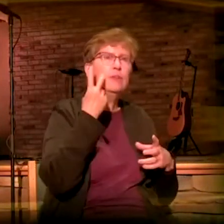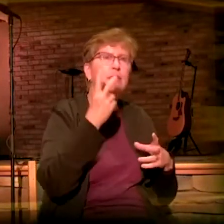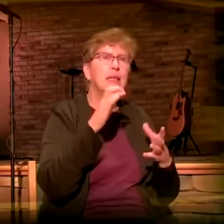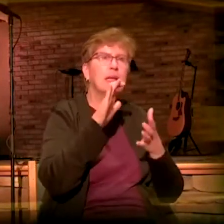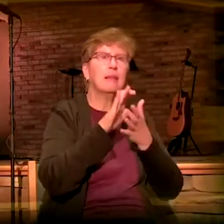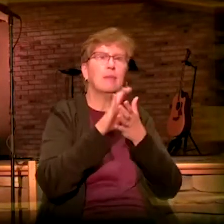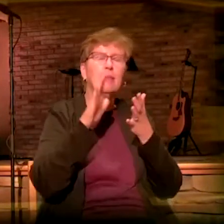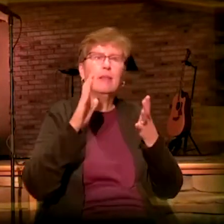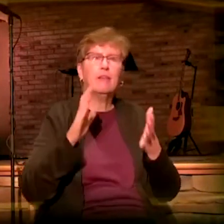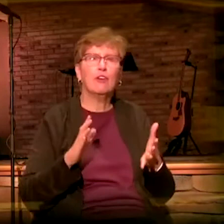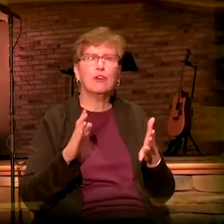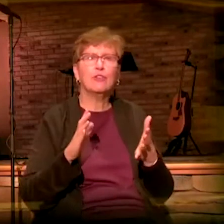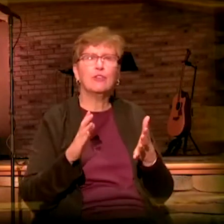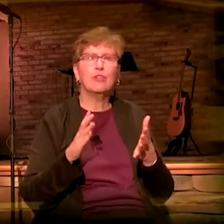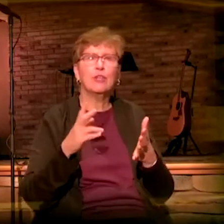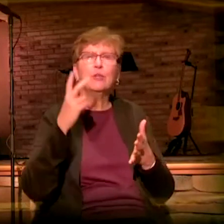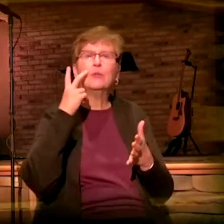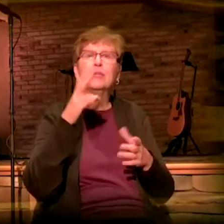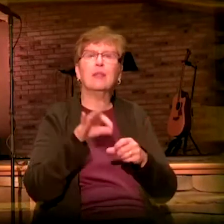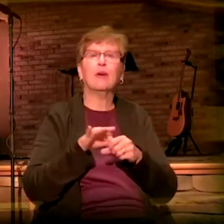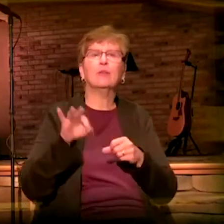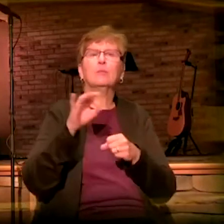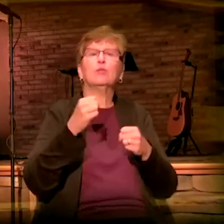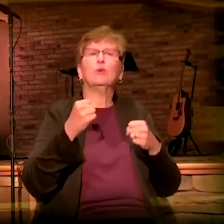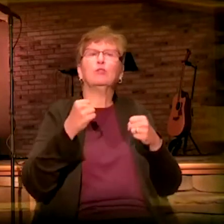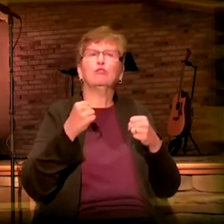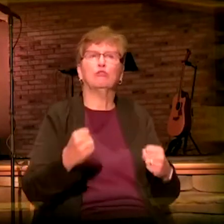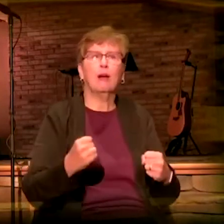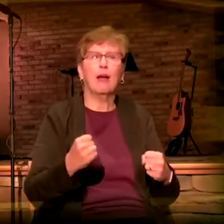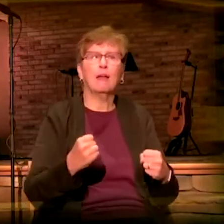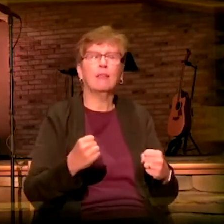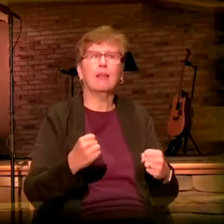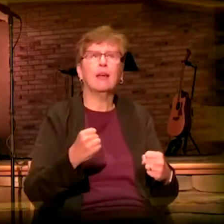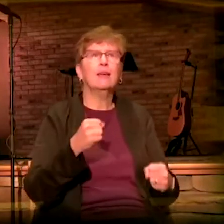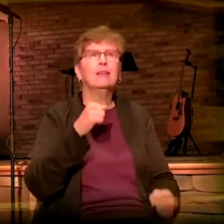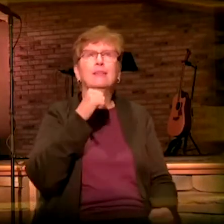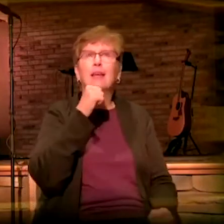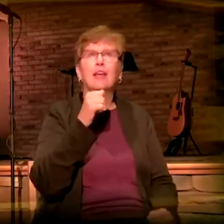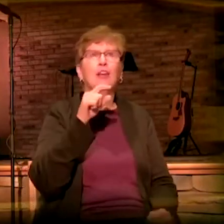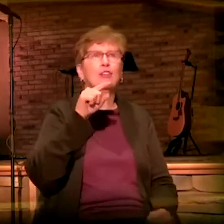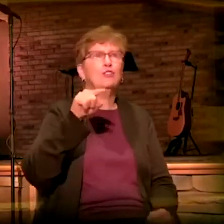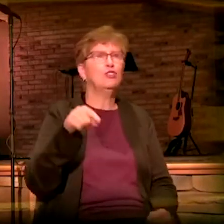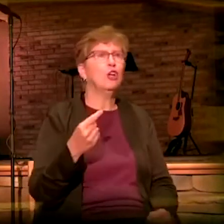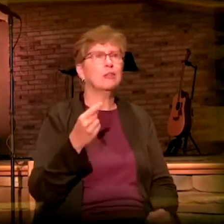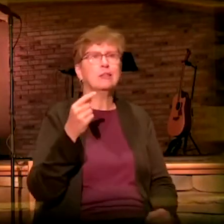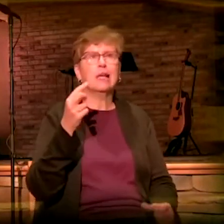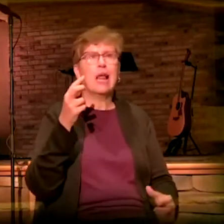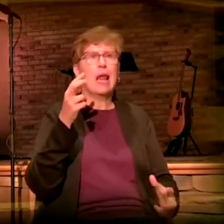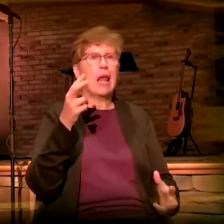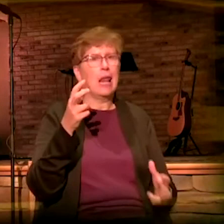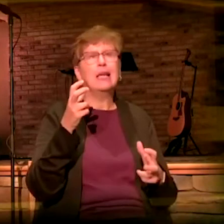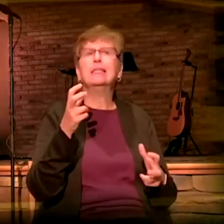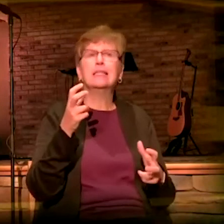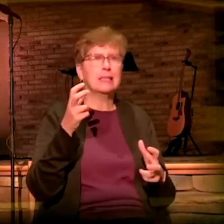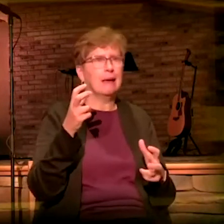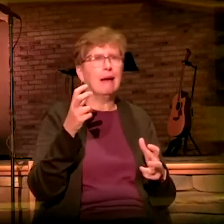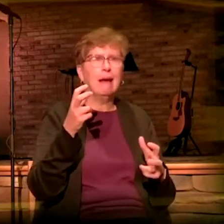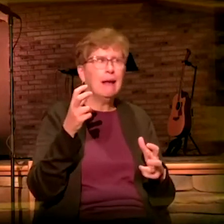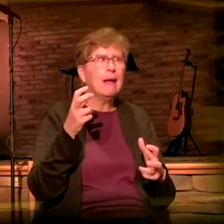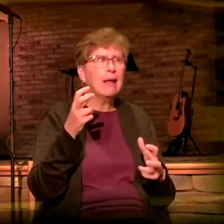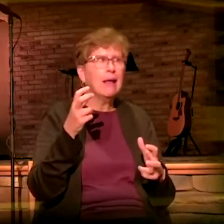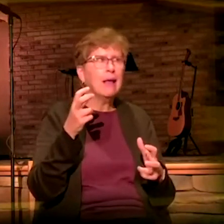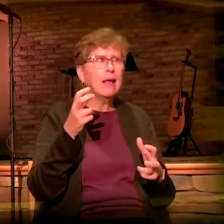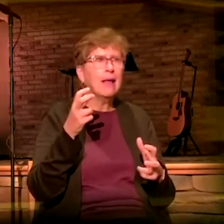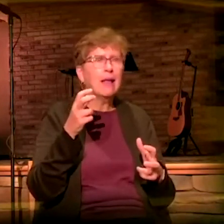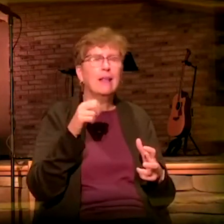believers and their spiritual strength. I mean, they didn't just listen to the teaching of the apostles.